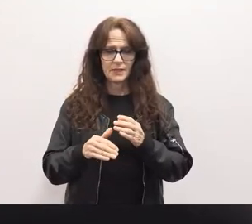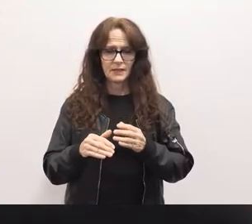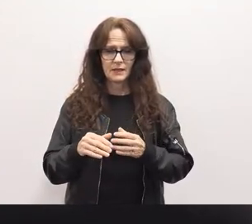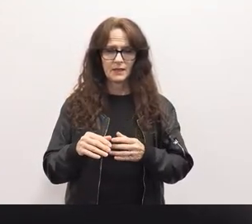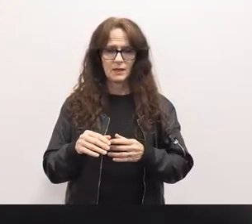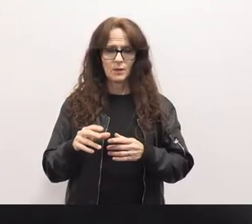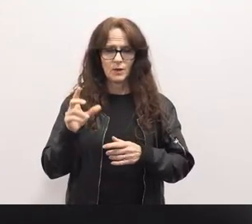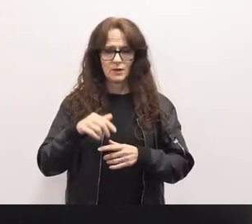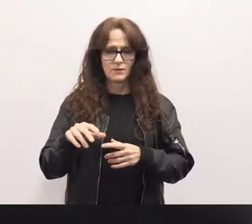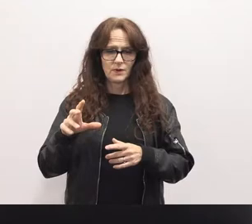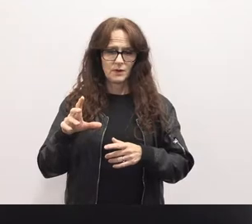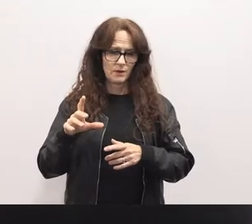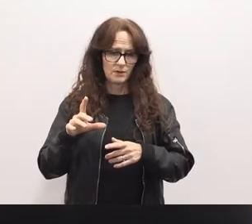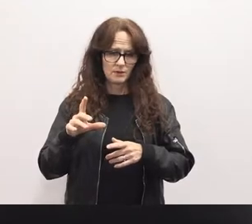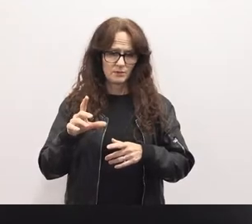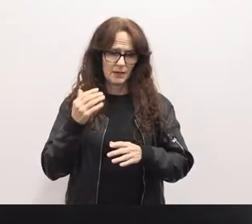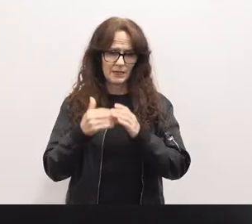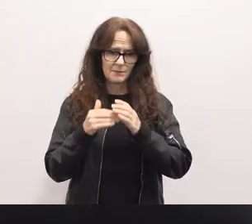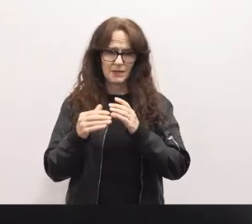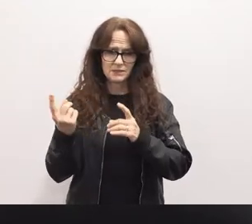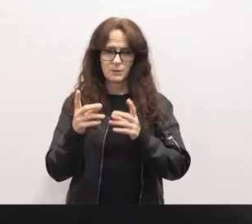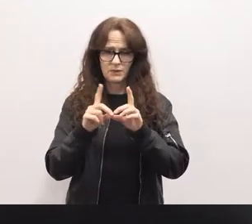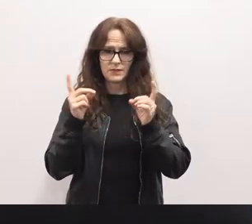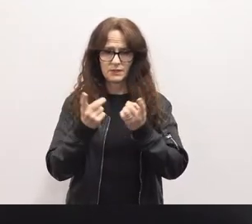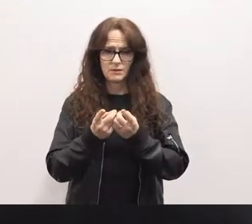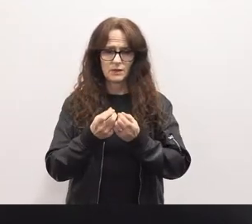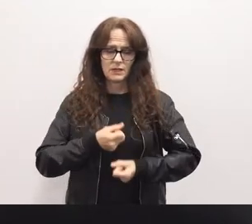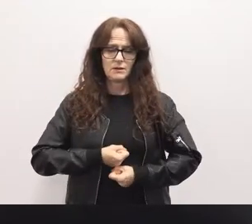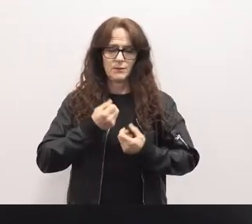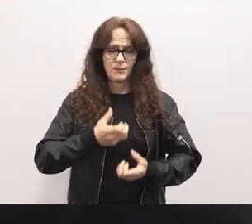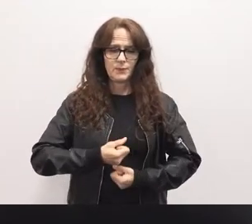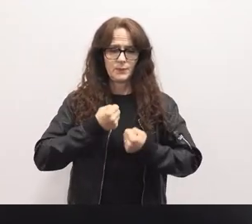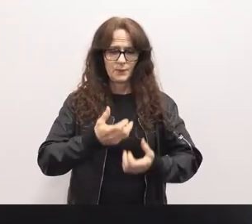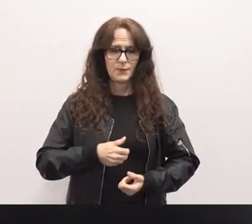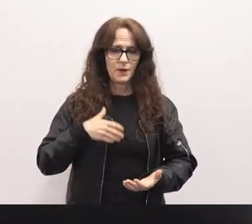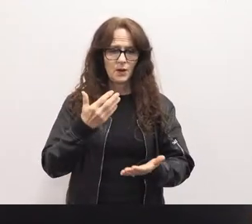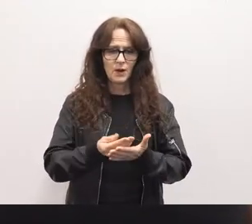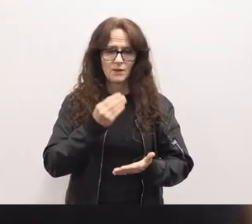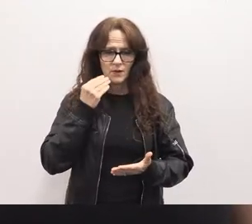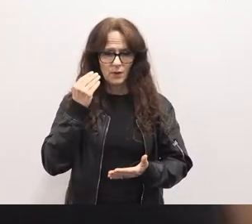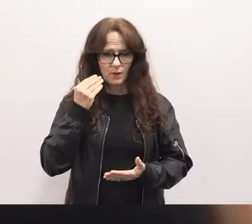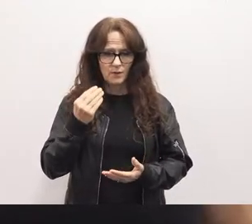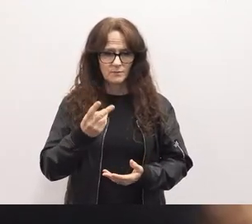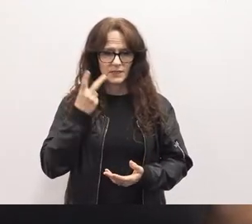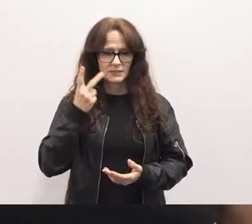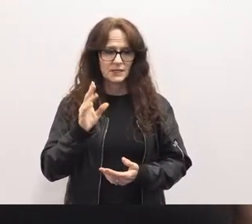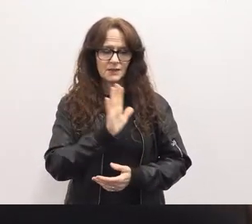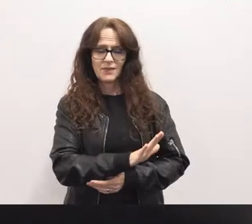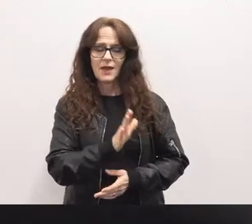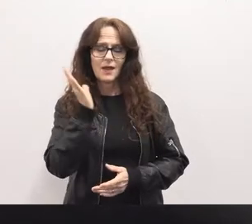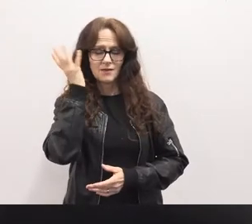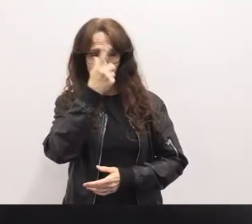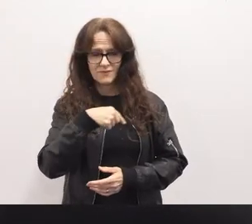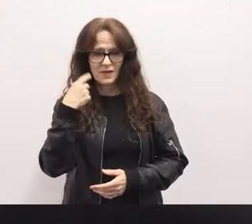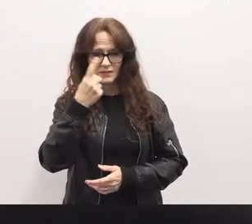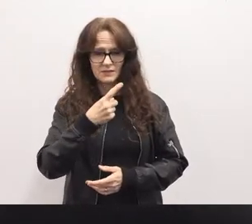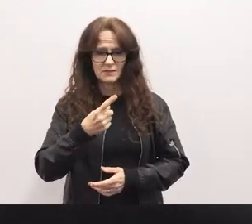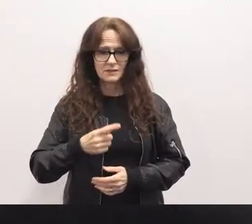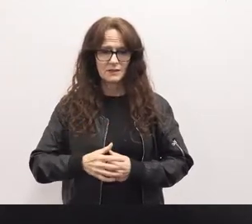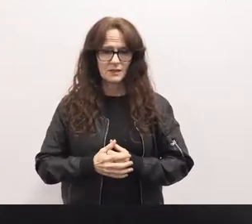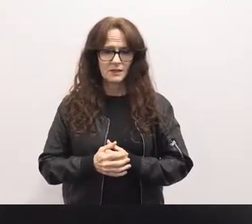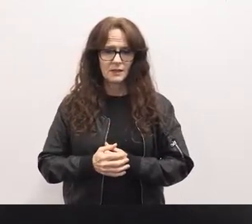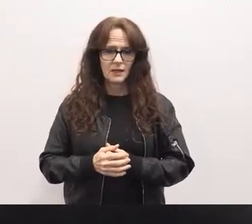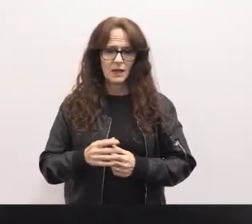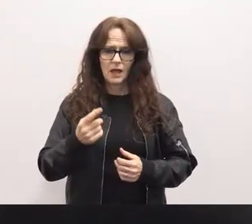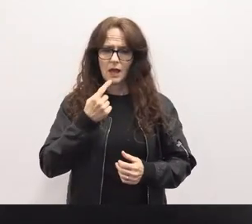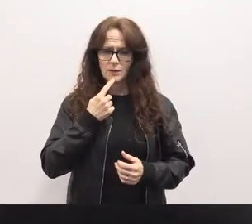earth angels, between stops because I need to talk to get out my system before arriving home, seeing their lovely little faces. My hope got bruised.